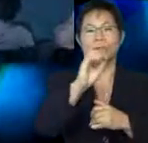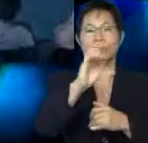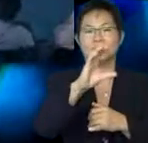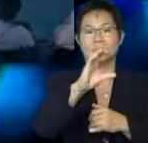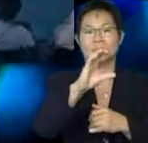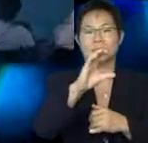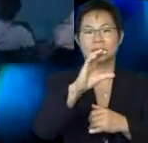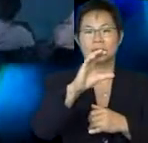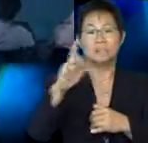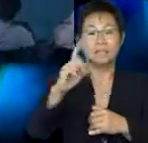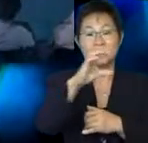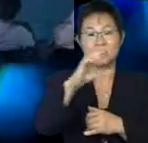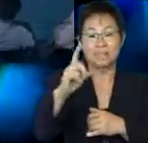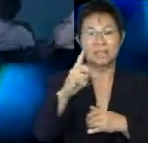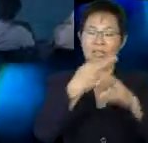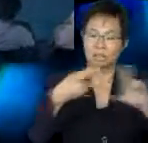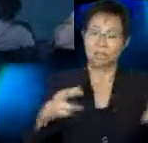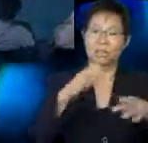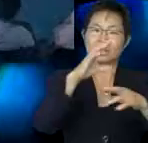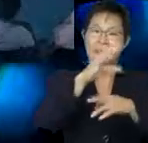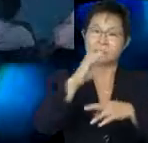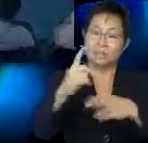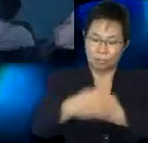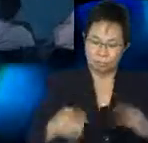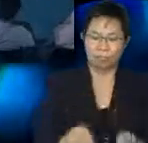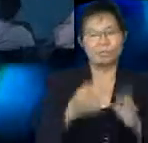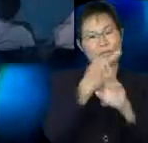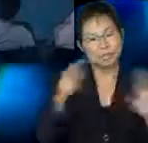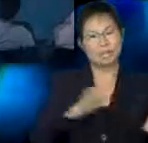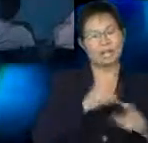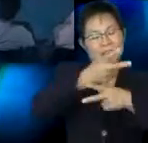is ready, and I can keep my favorite